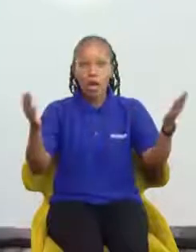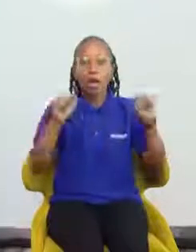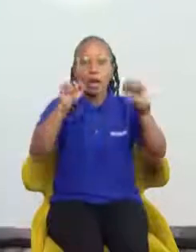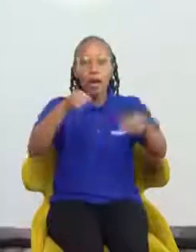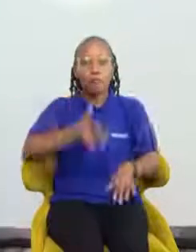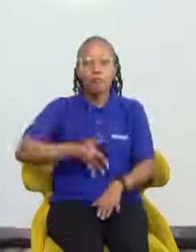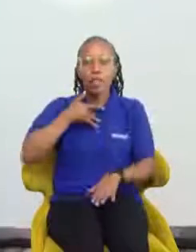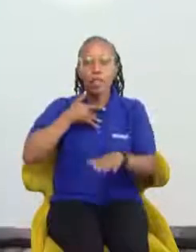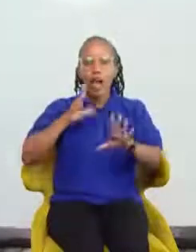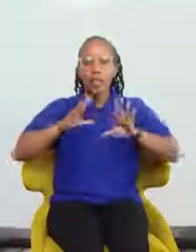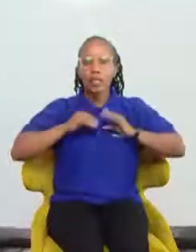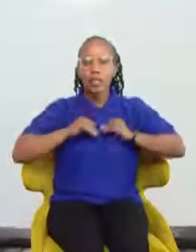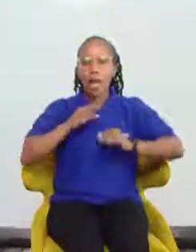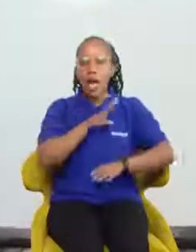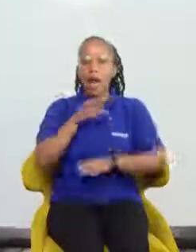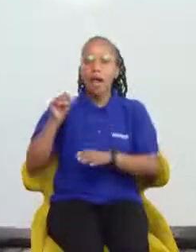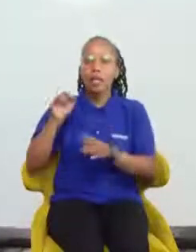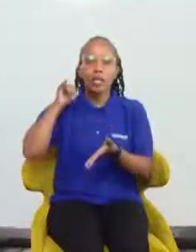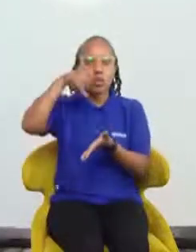accepted and included